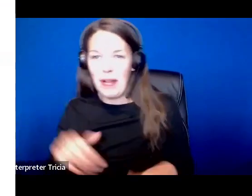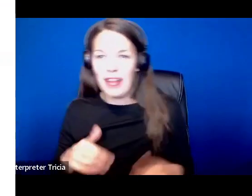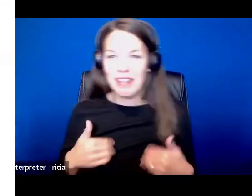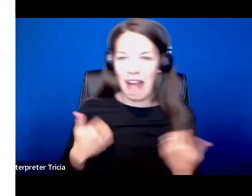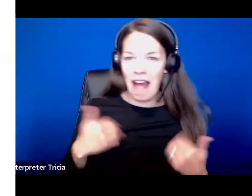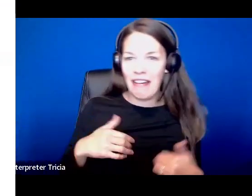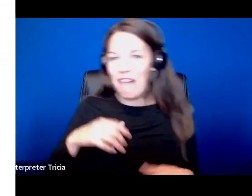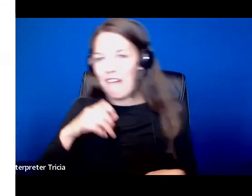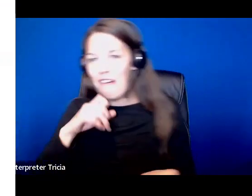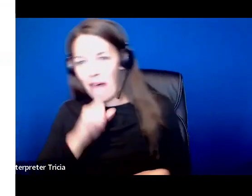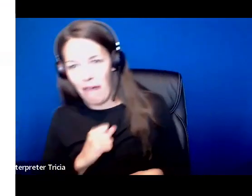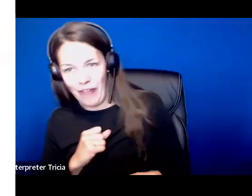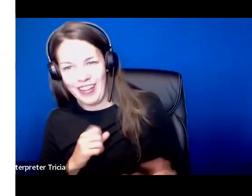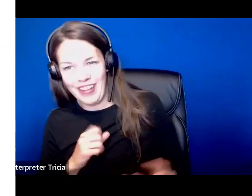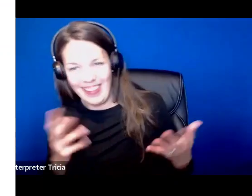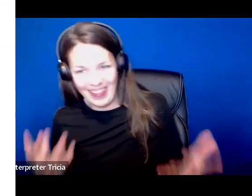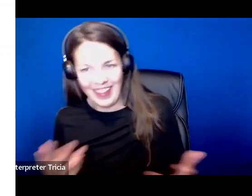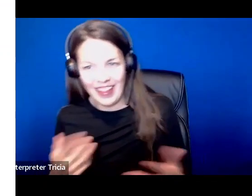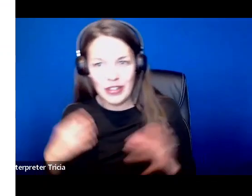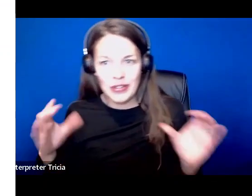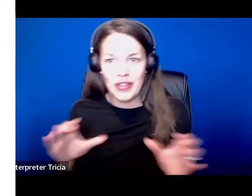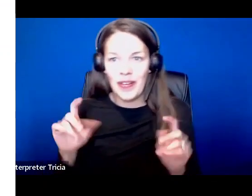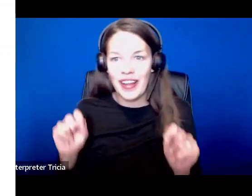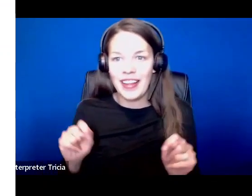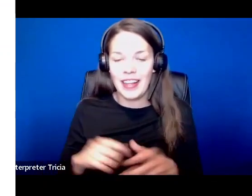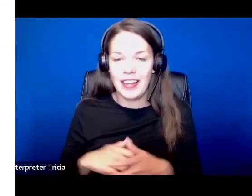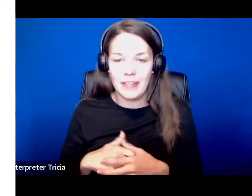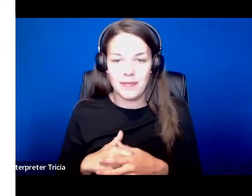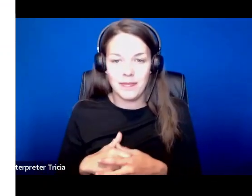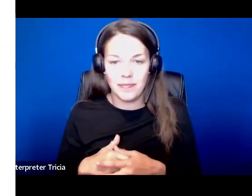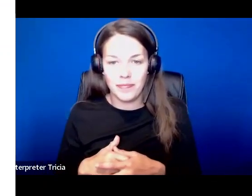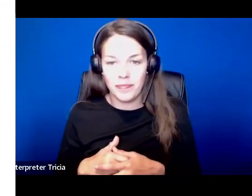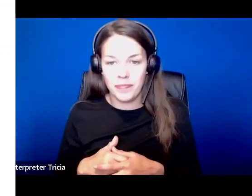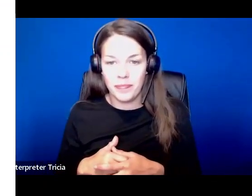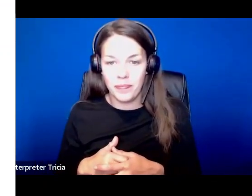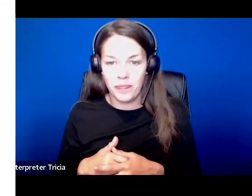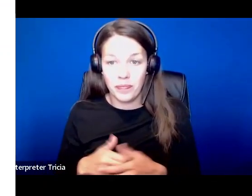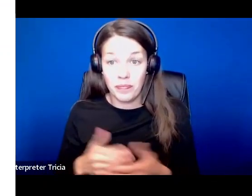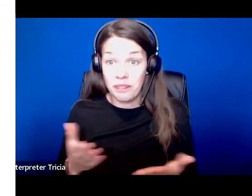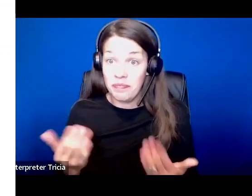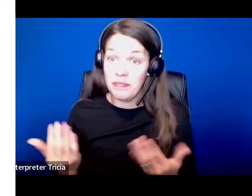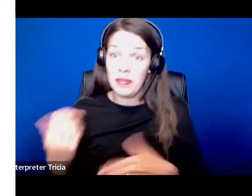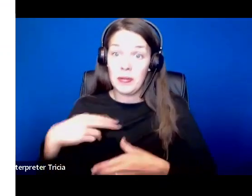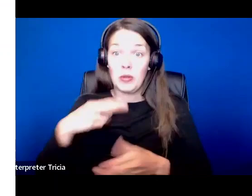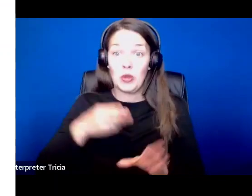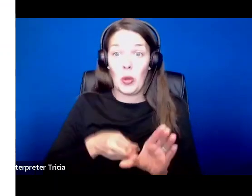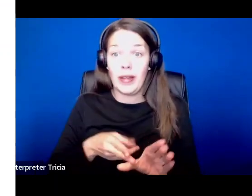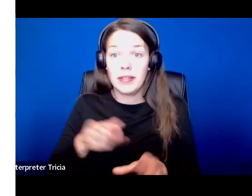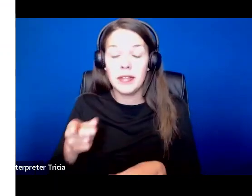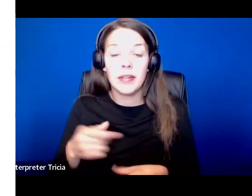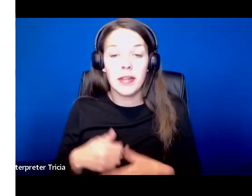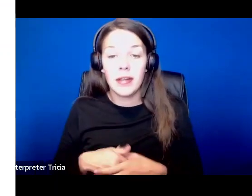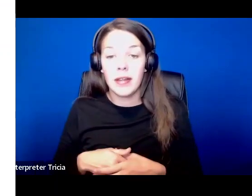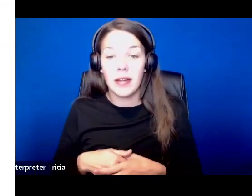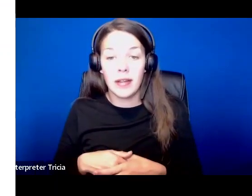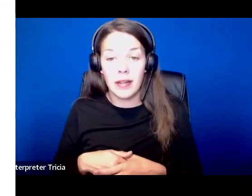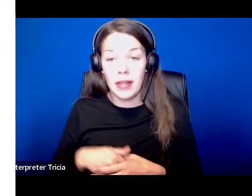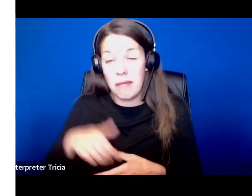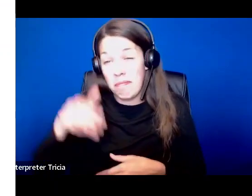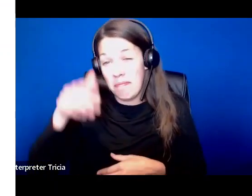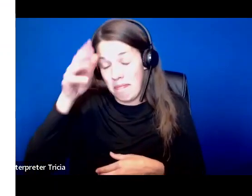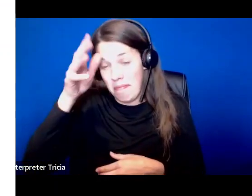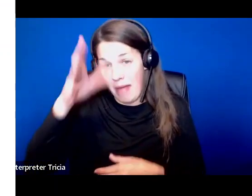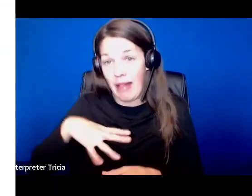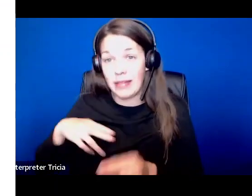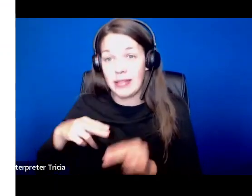doing it, so, you can ride that wave. It's interesting too, males declined a couple %